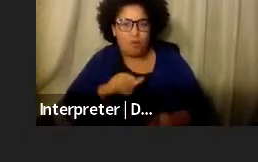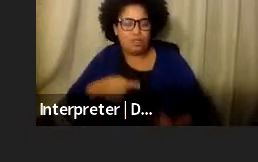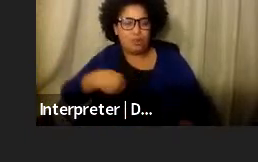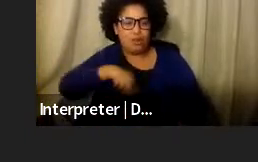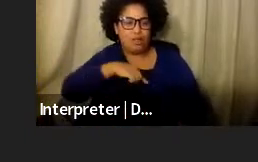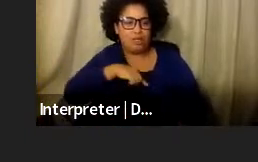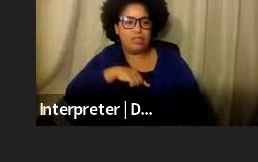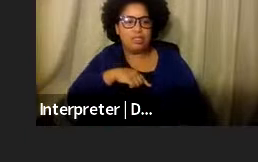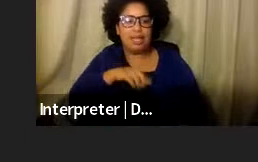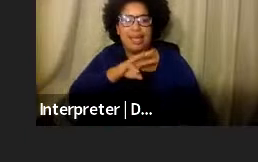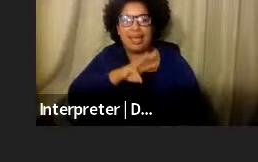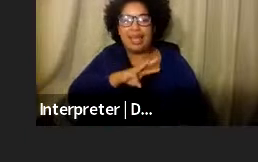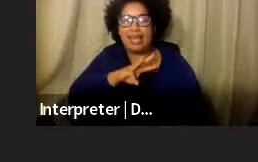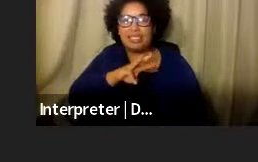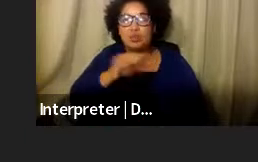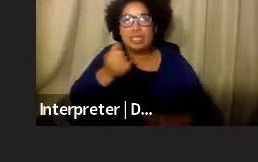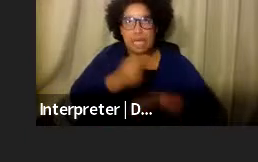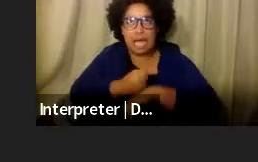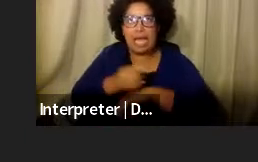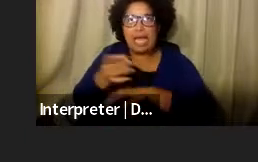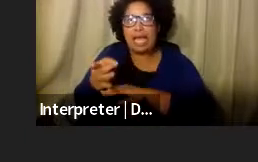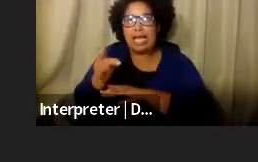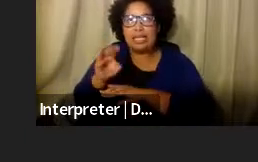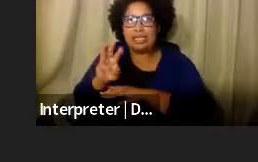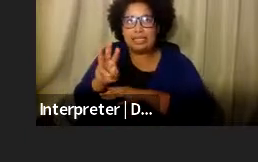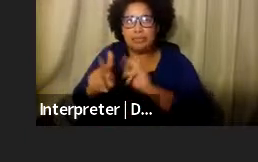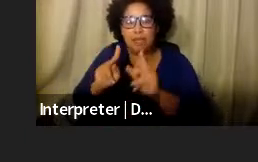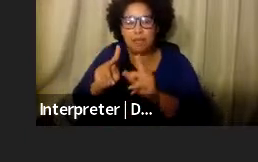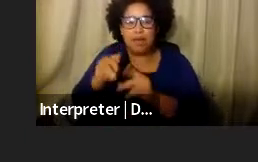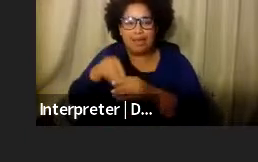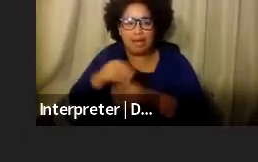86 people in the hospital today, 8 in the intensive care unit,